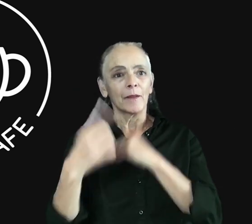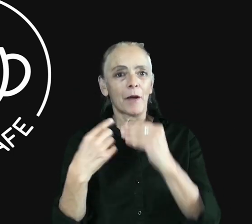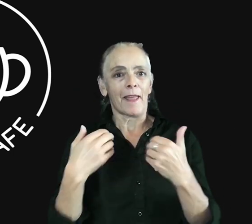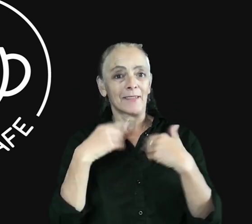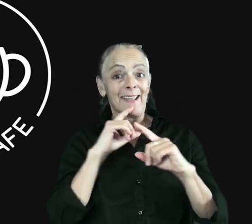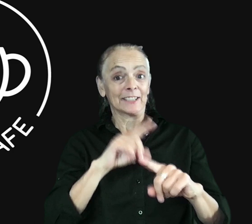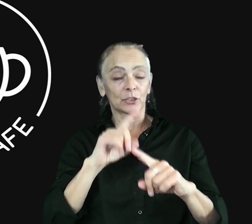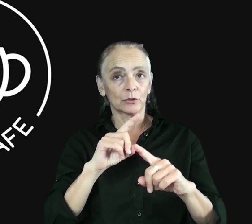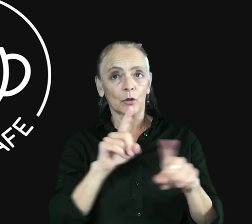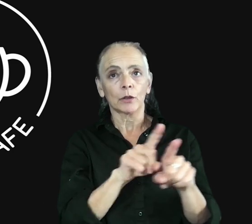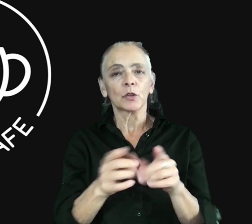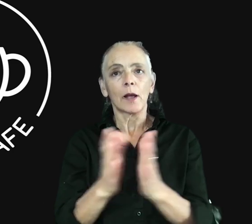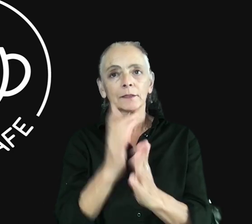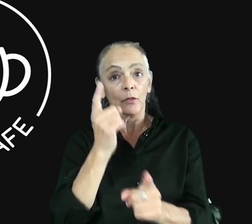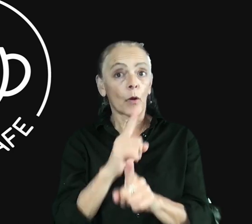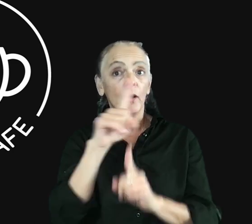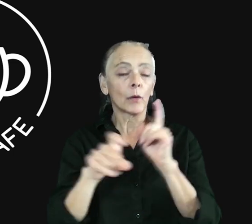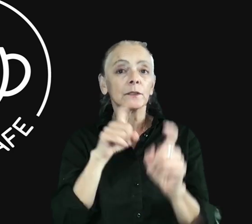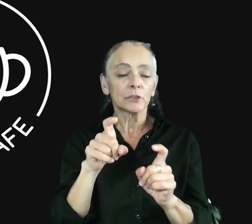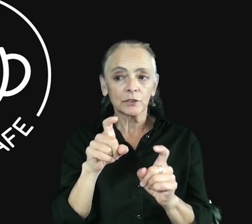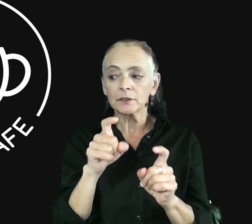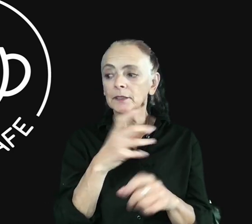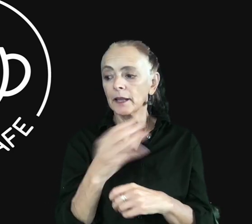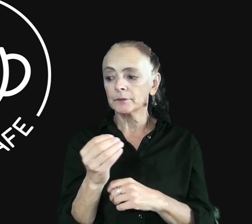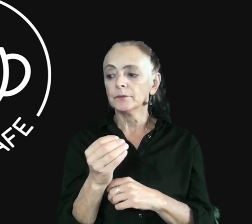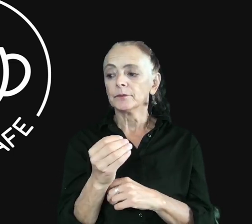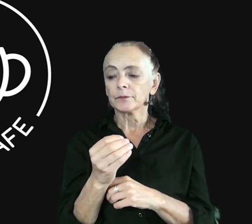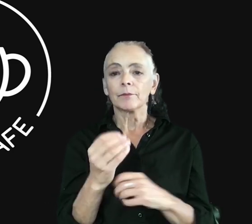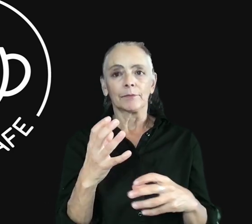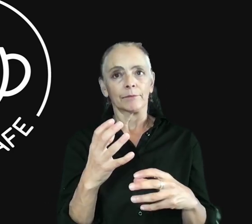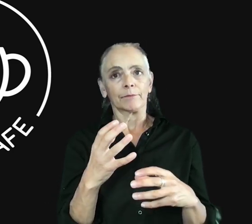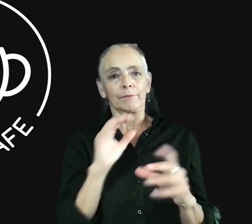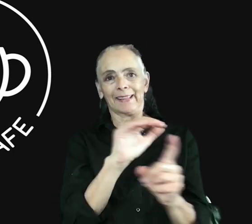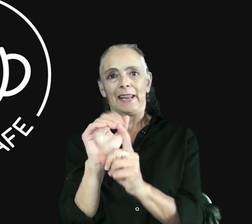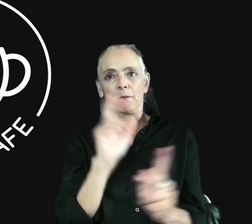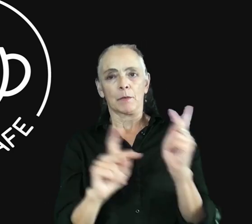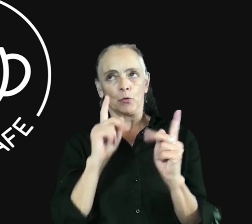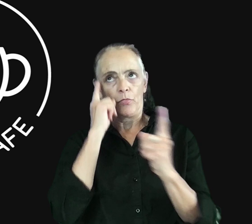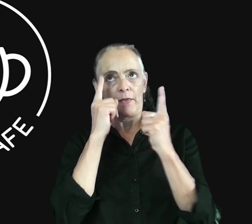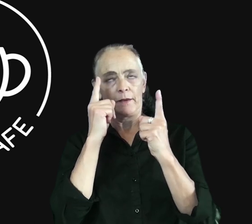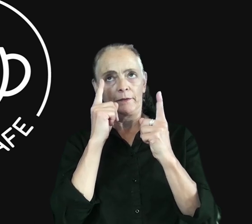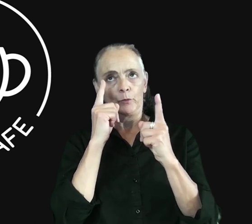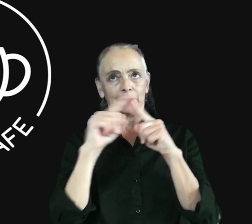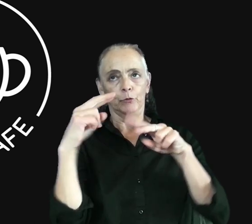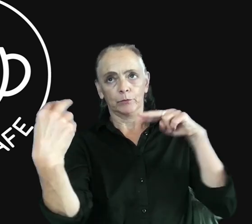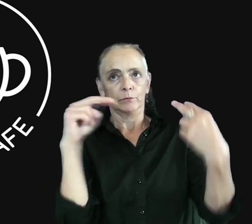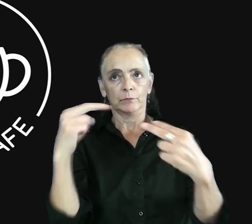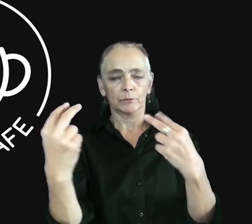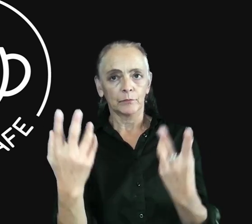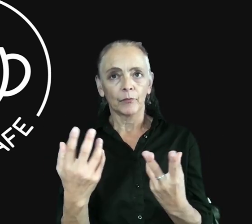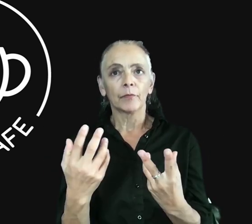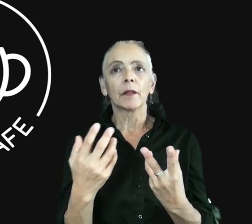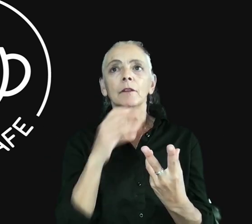answers it's about asking the right questions and getting people to think about things in a different way and so it's not